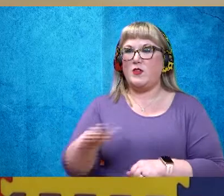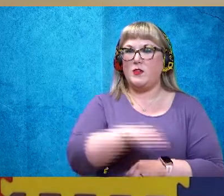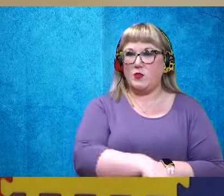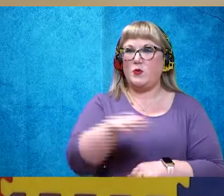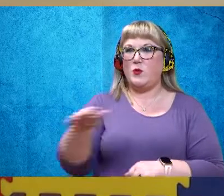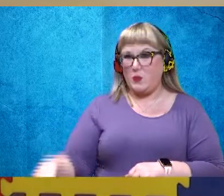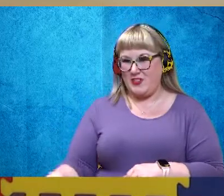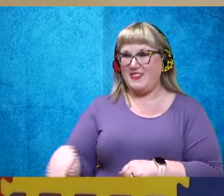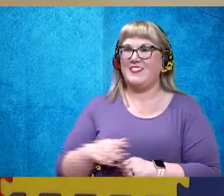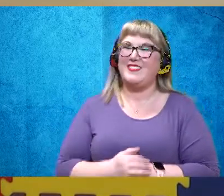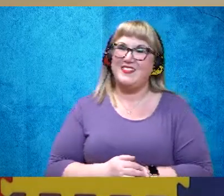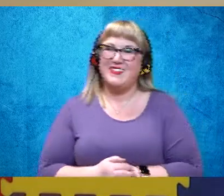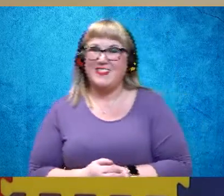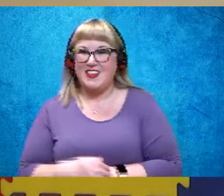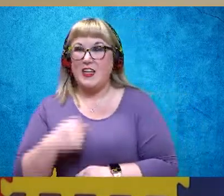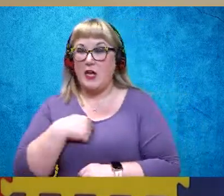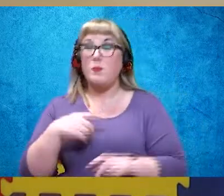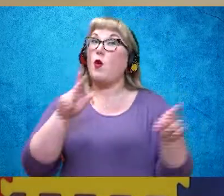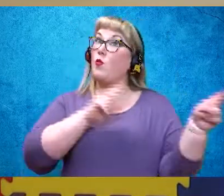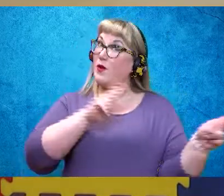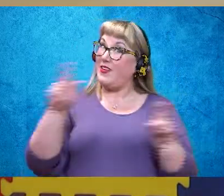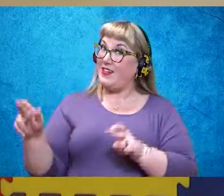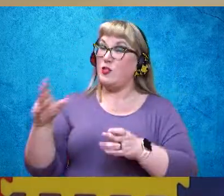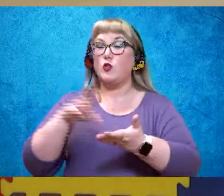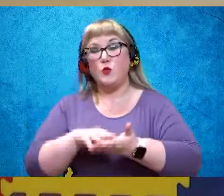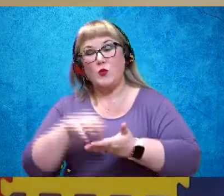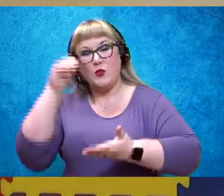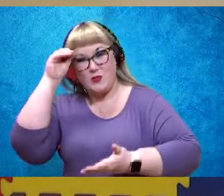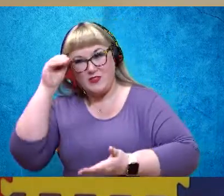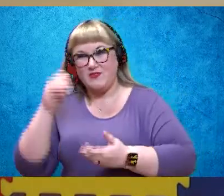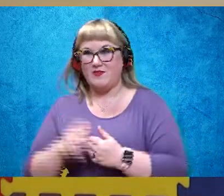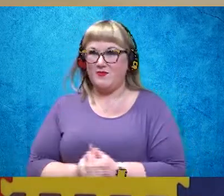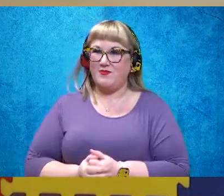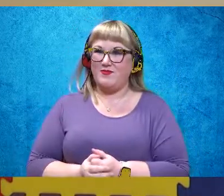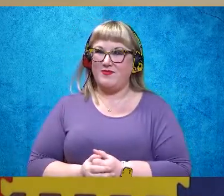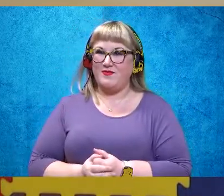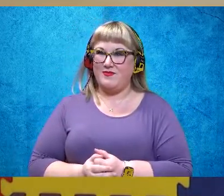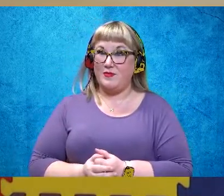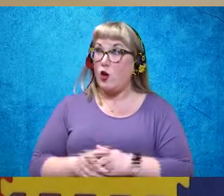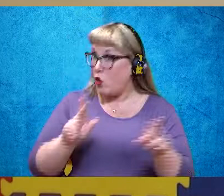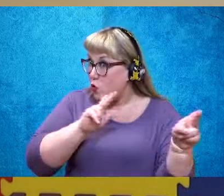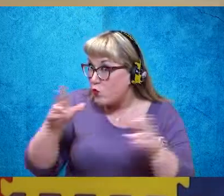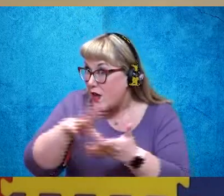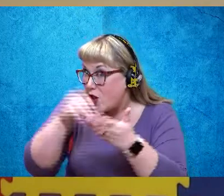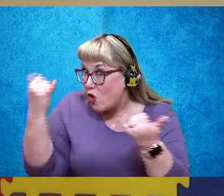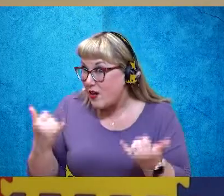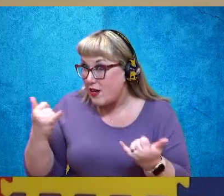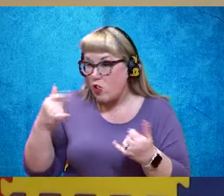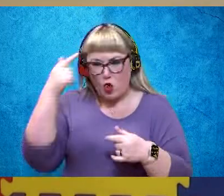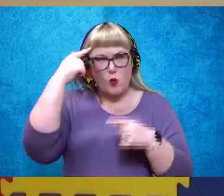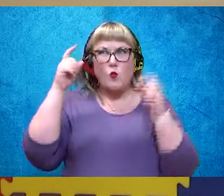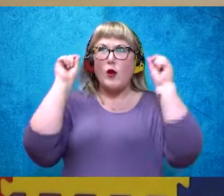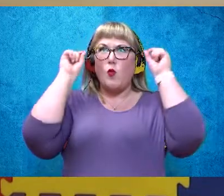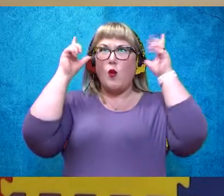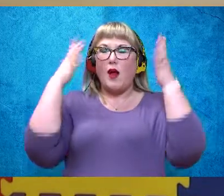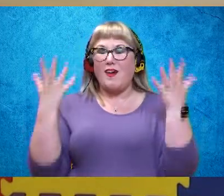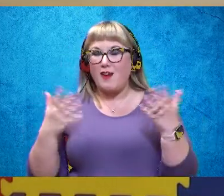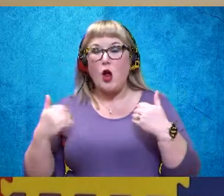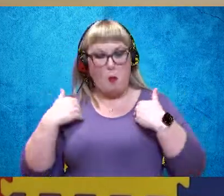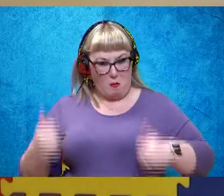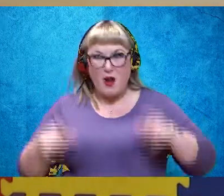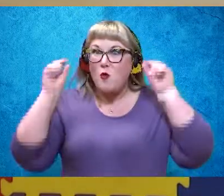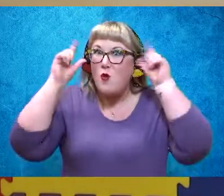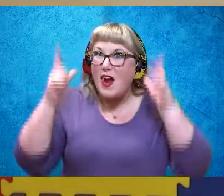1, 2, 3. I am ready to learn. Are you ready to learn now? Is your brain awake? Is your body